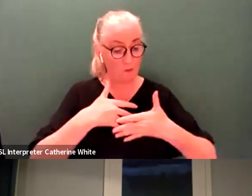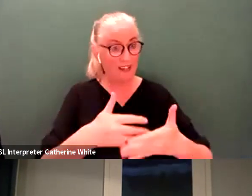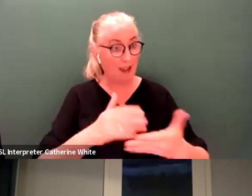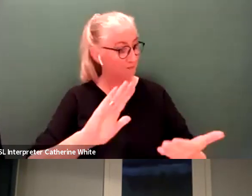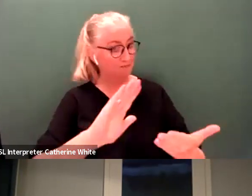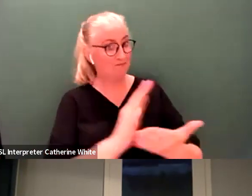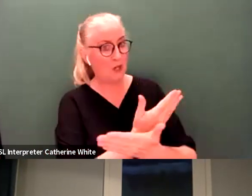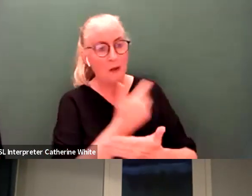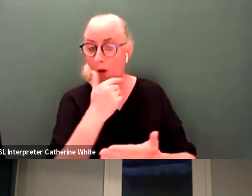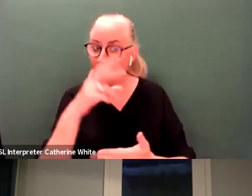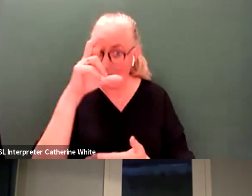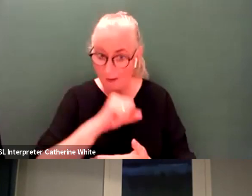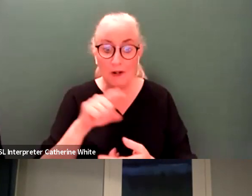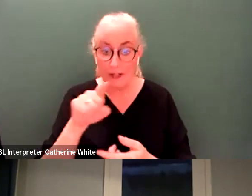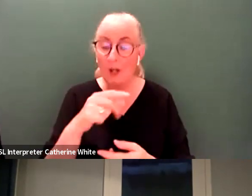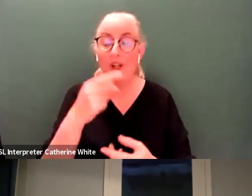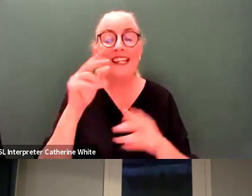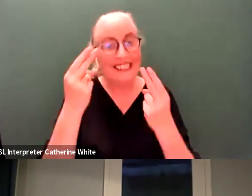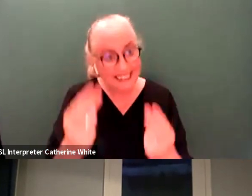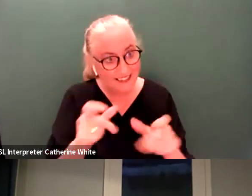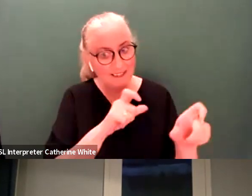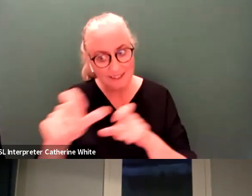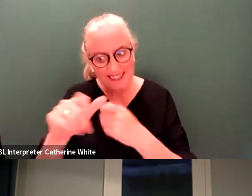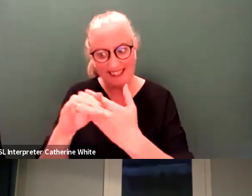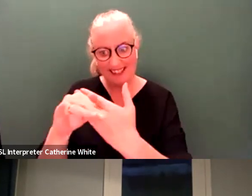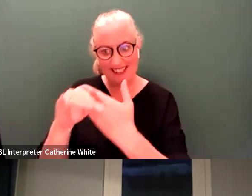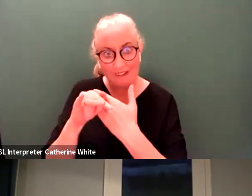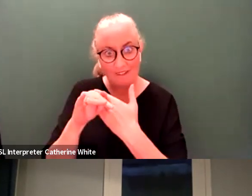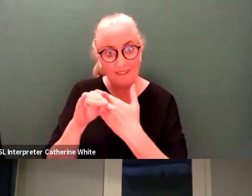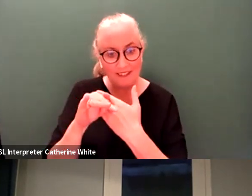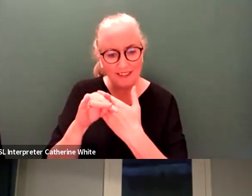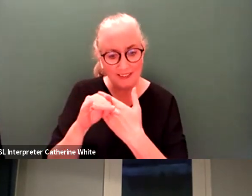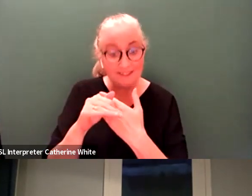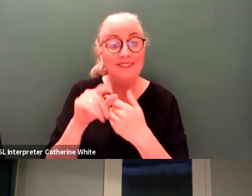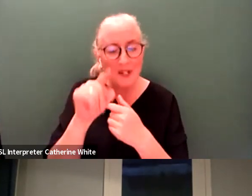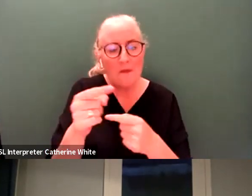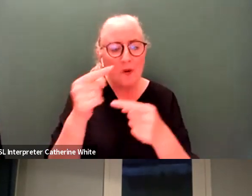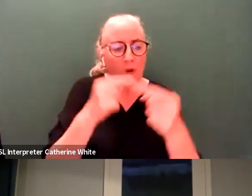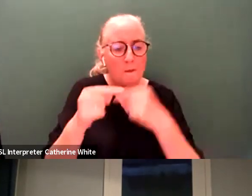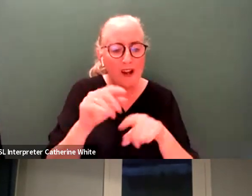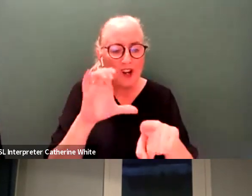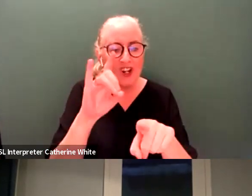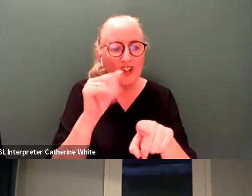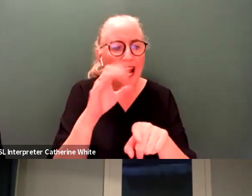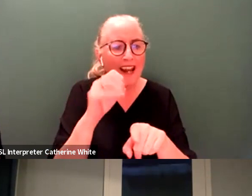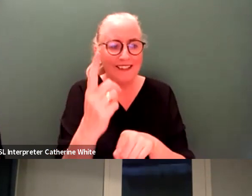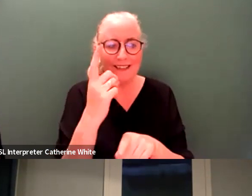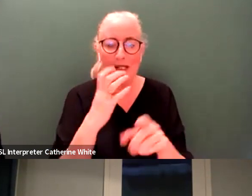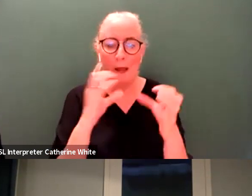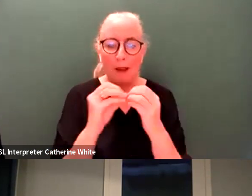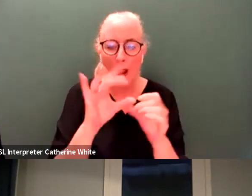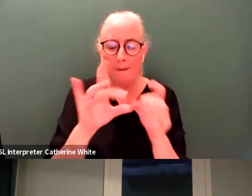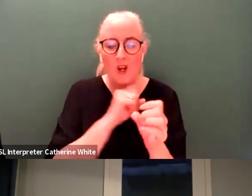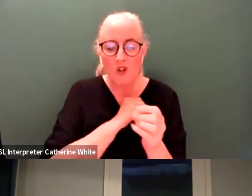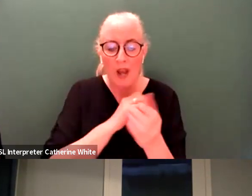again, to be mindful around that and be safe. And I suppose going back to what Charlene mentioned earlier about making sure that the